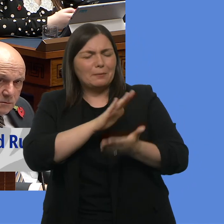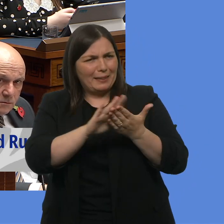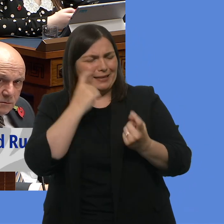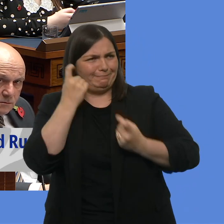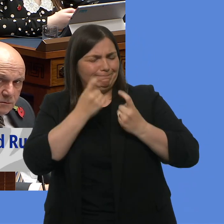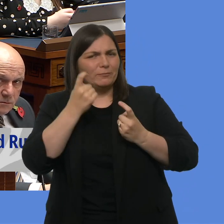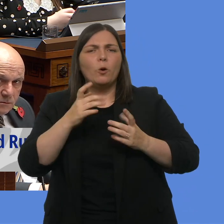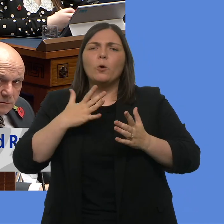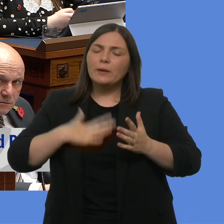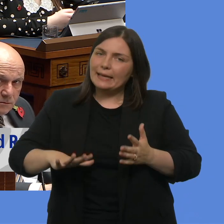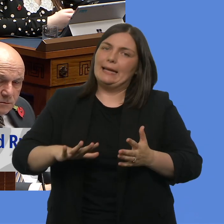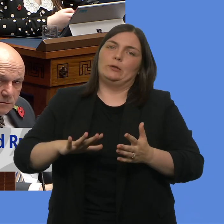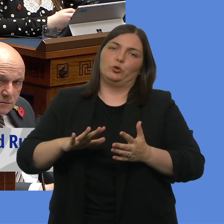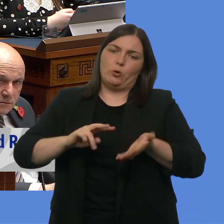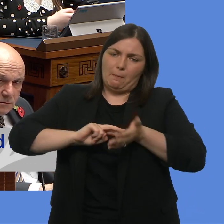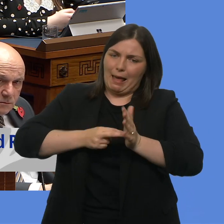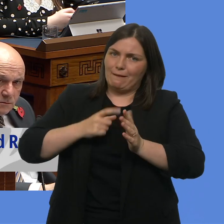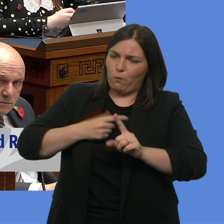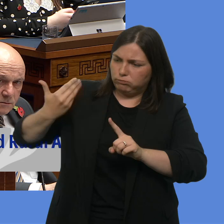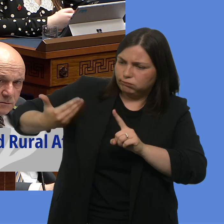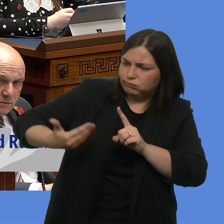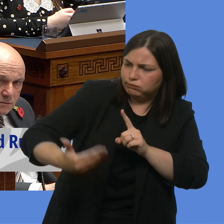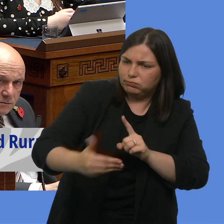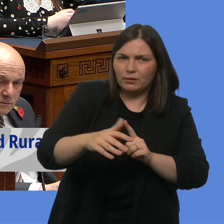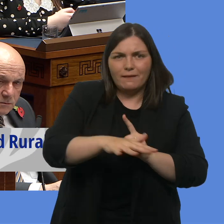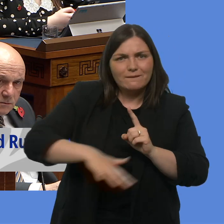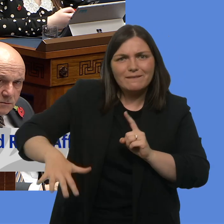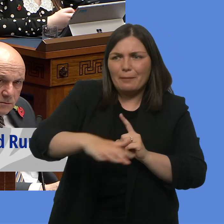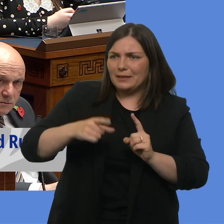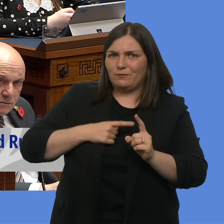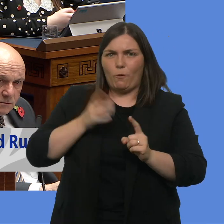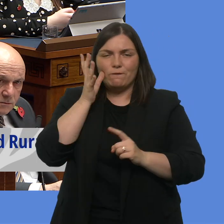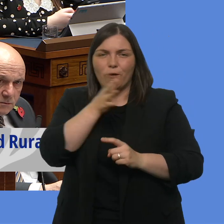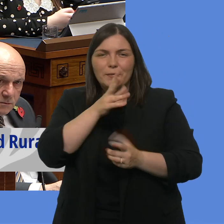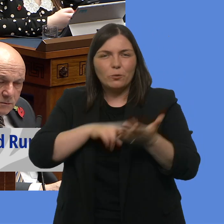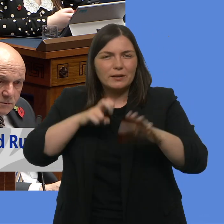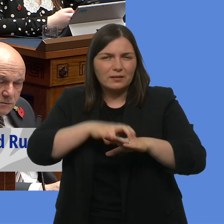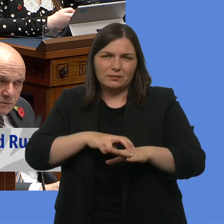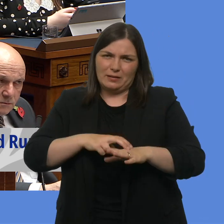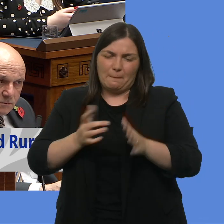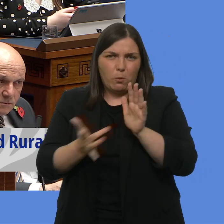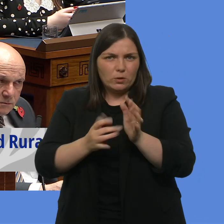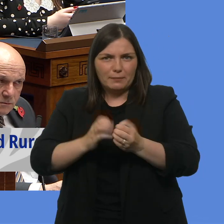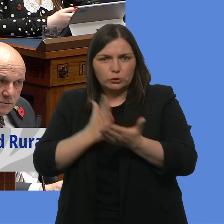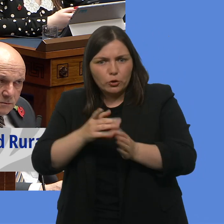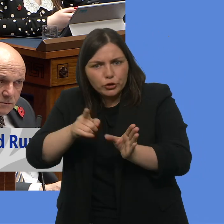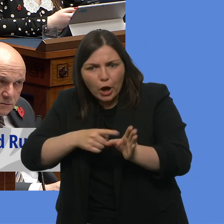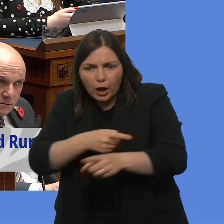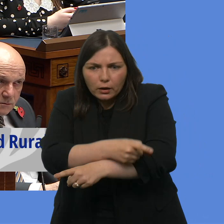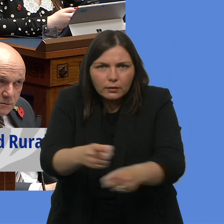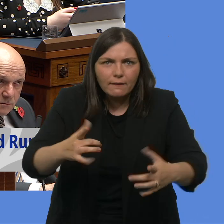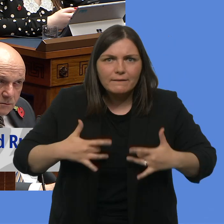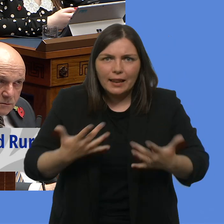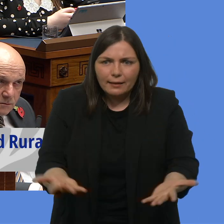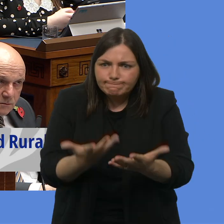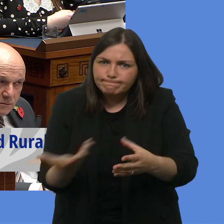planning for farming in Northern Ireland so we can encourage the young people into farming, but also ensure the future success of family farms in